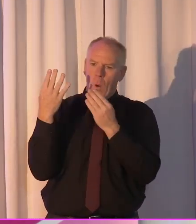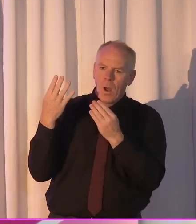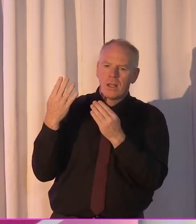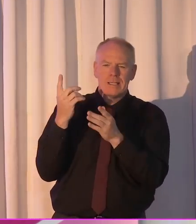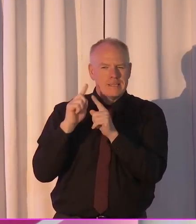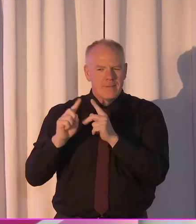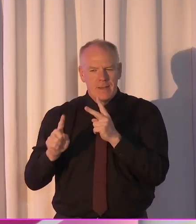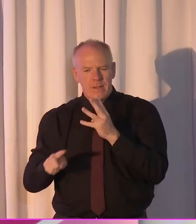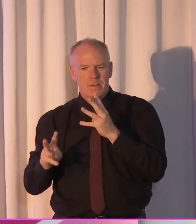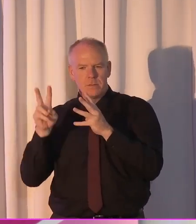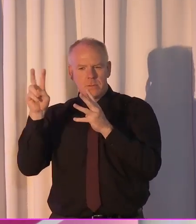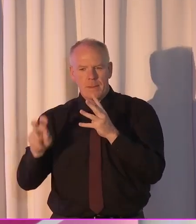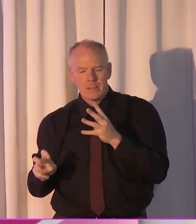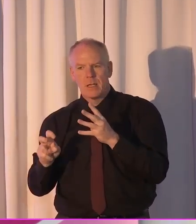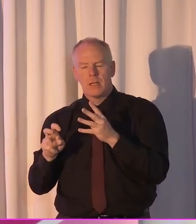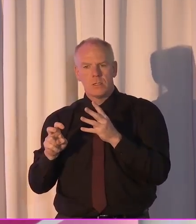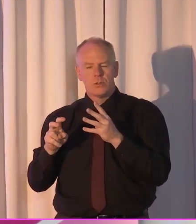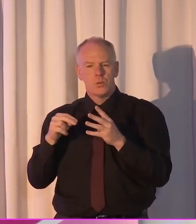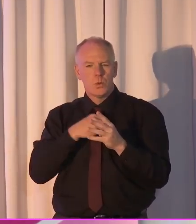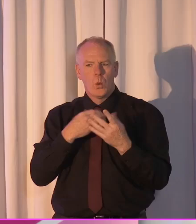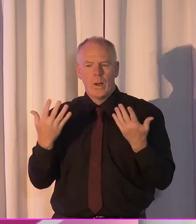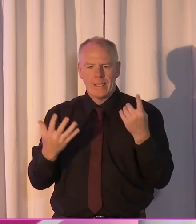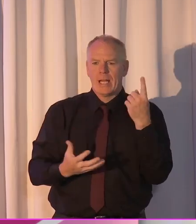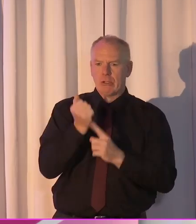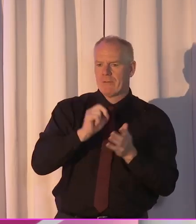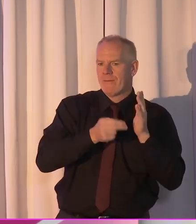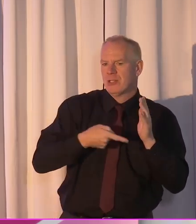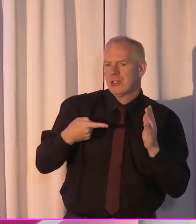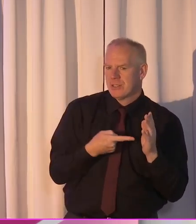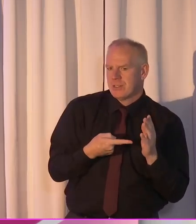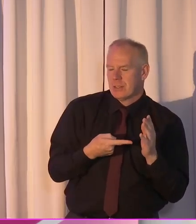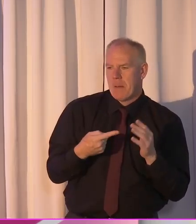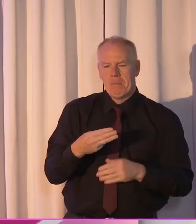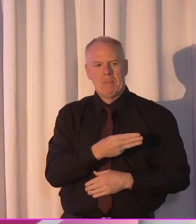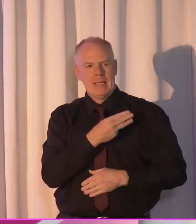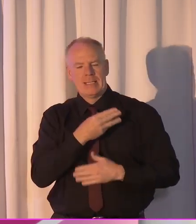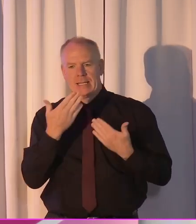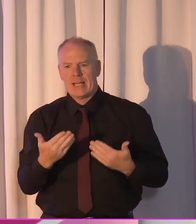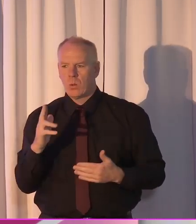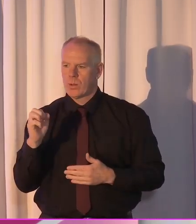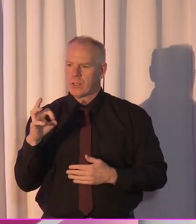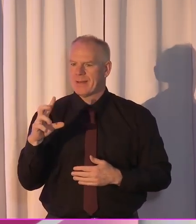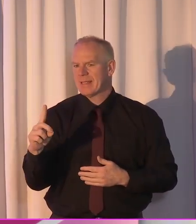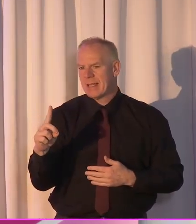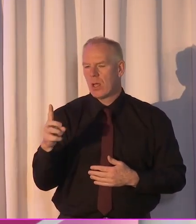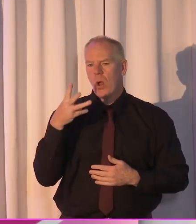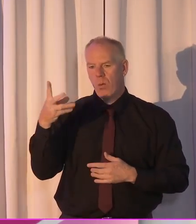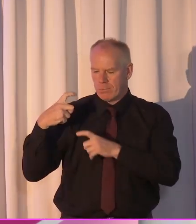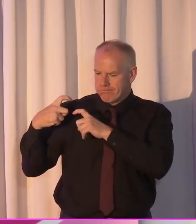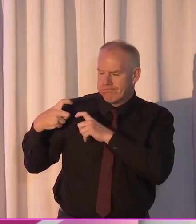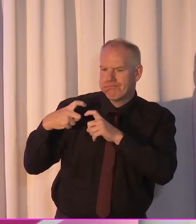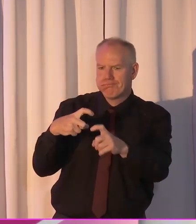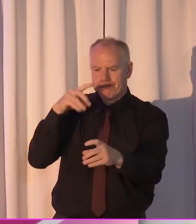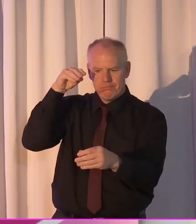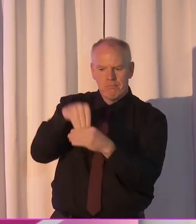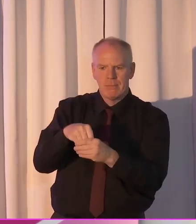several areas crucial to the realisation of the Convention, and I am pleased that the UNCRPD will remain at the heart